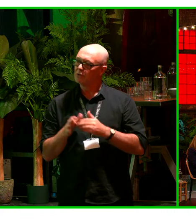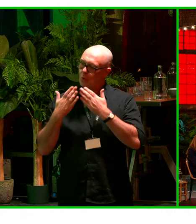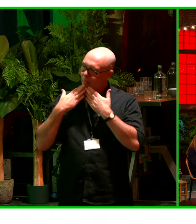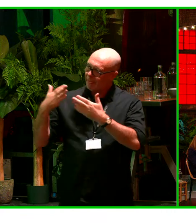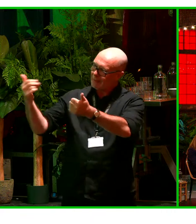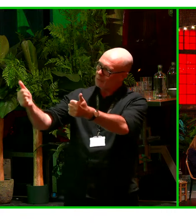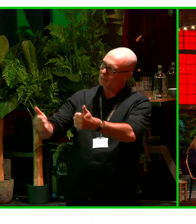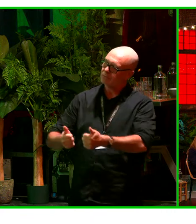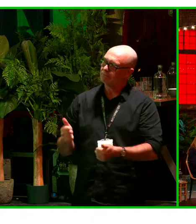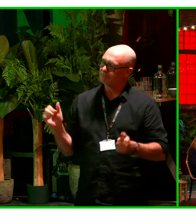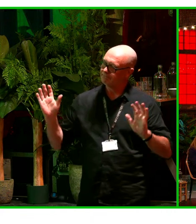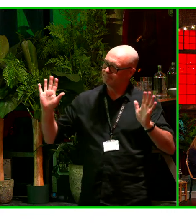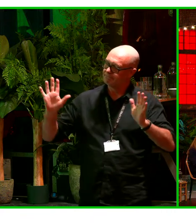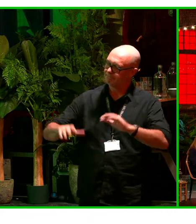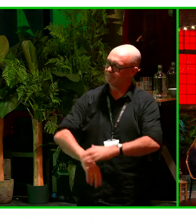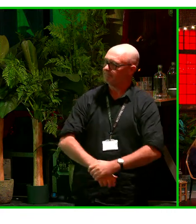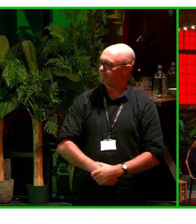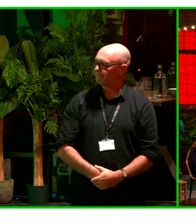speakers.